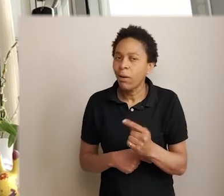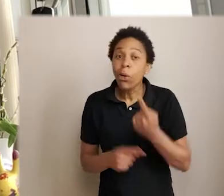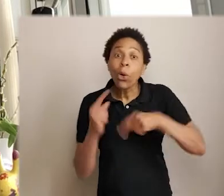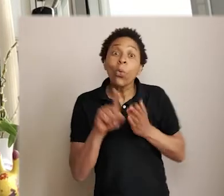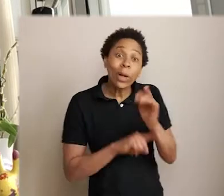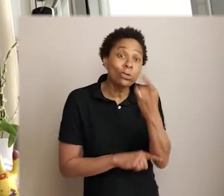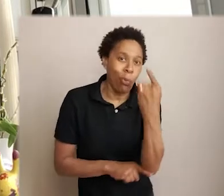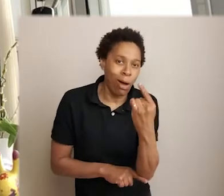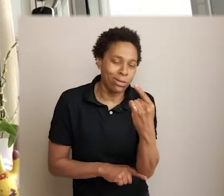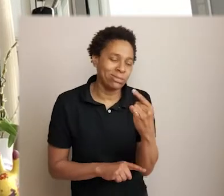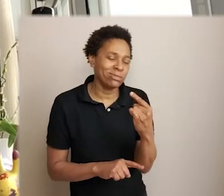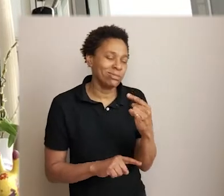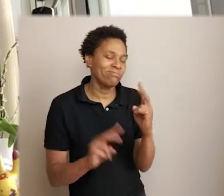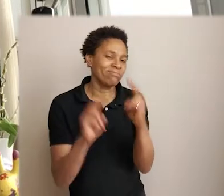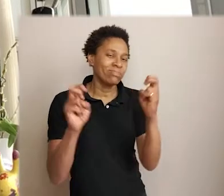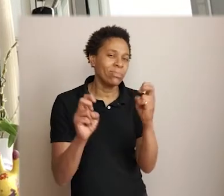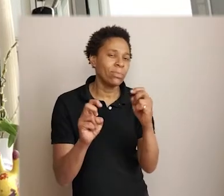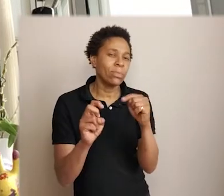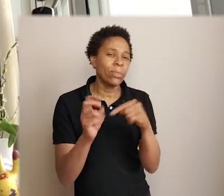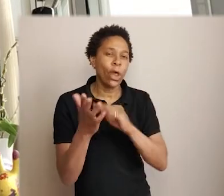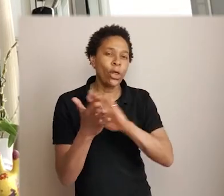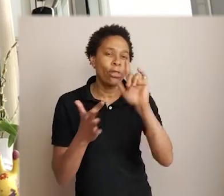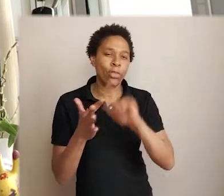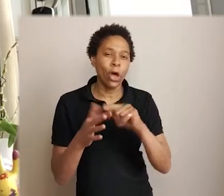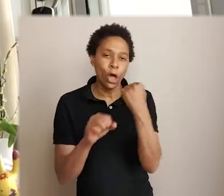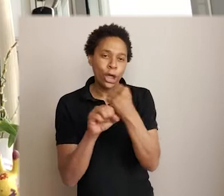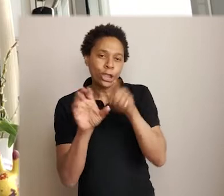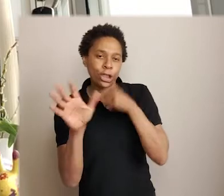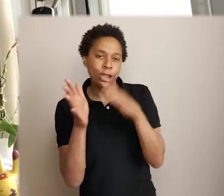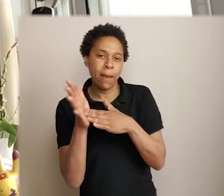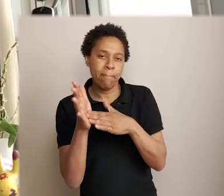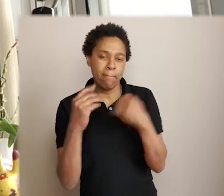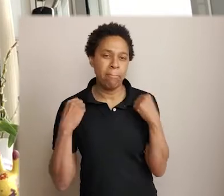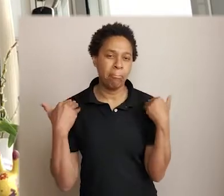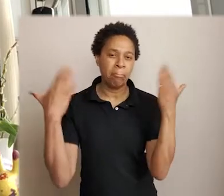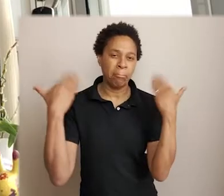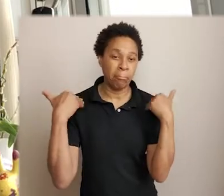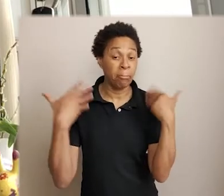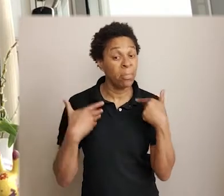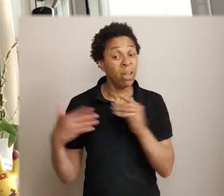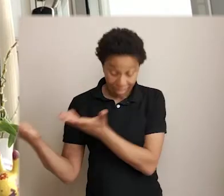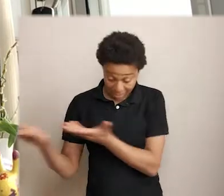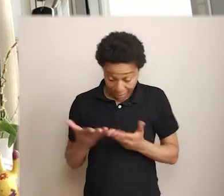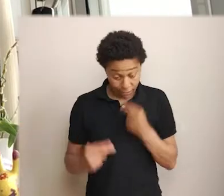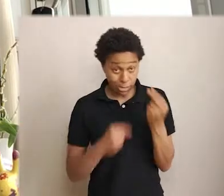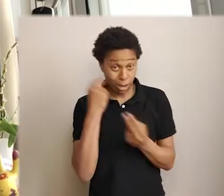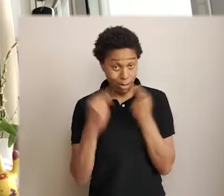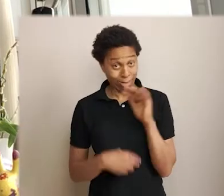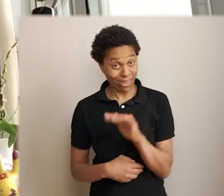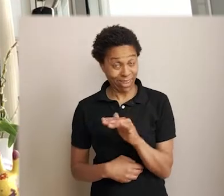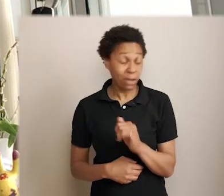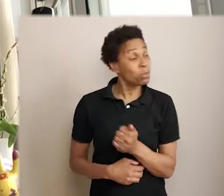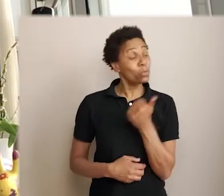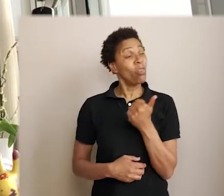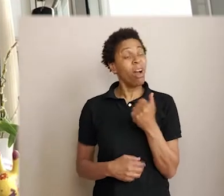gym. It had a nice bar, and they did suppers as well in there. So it was more like... But the